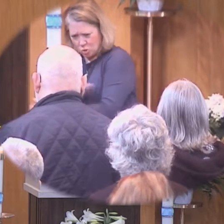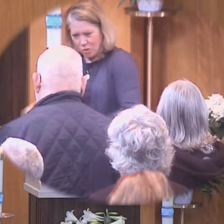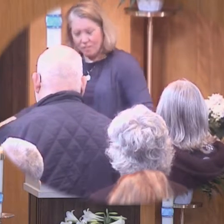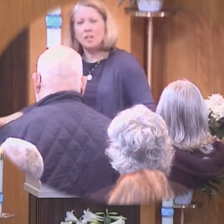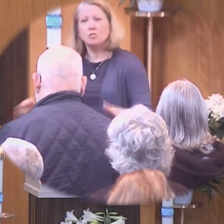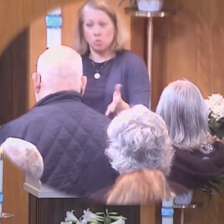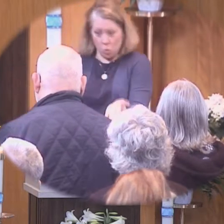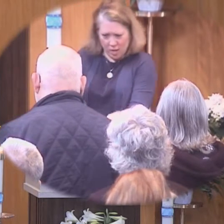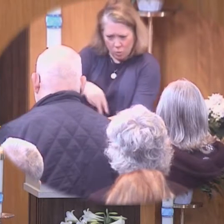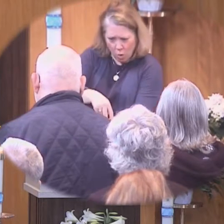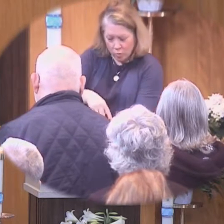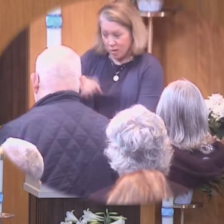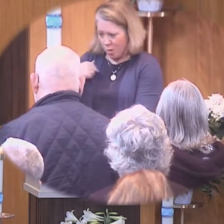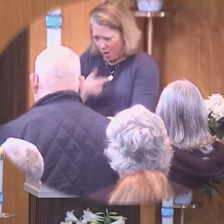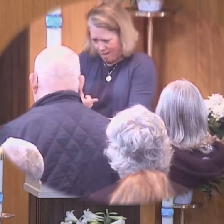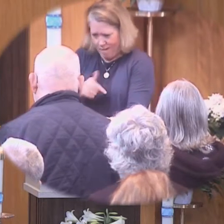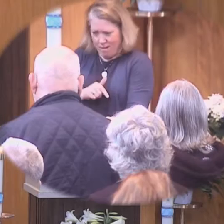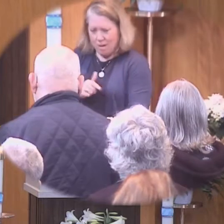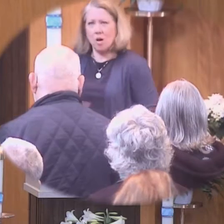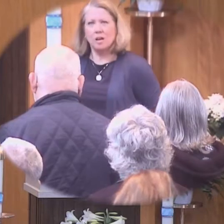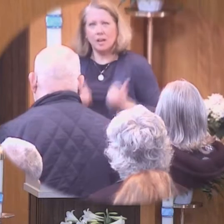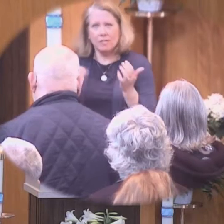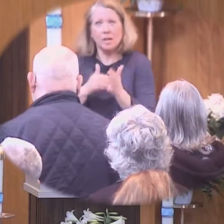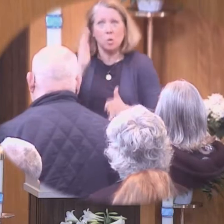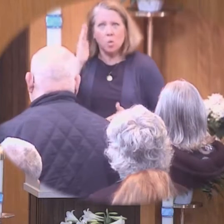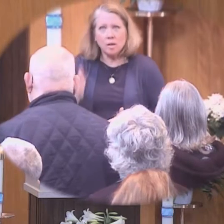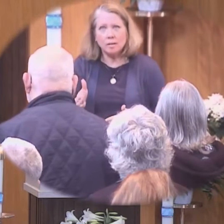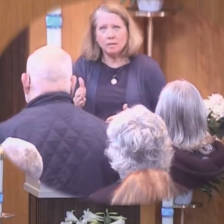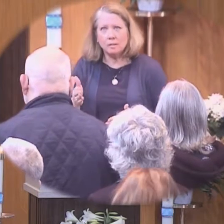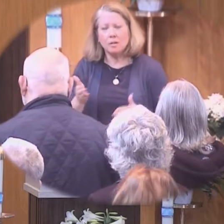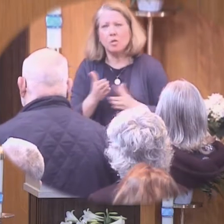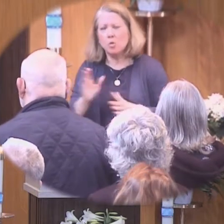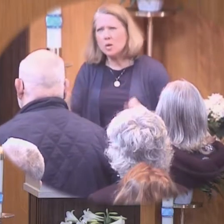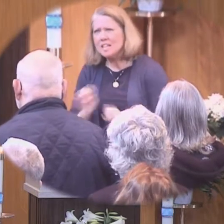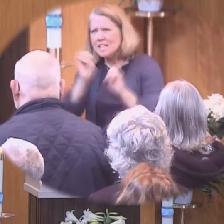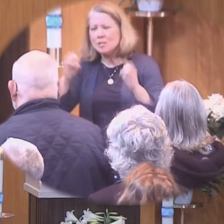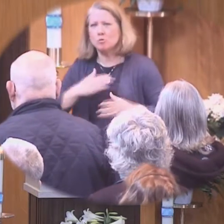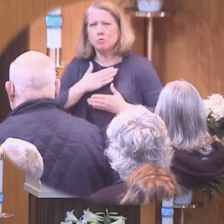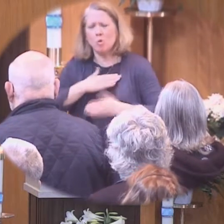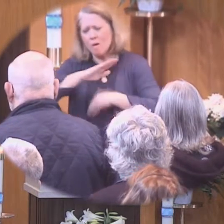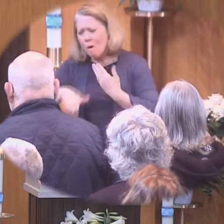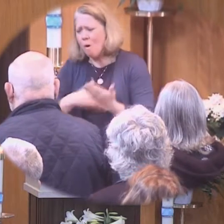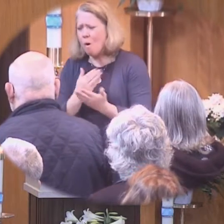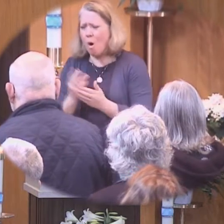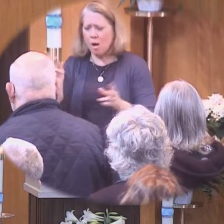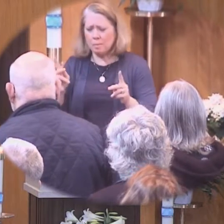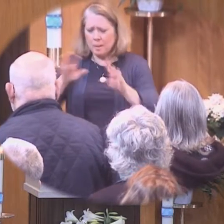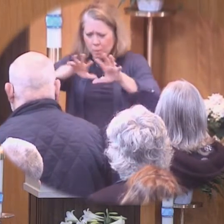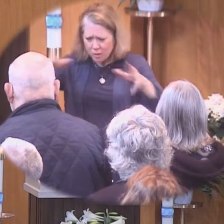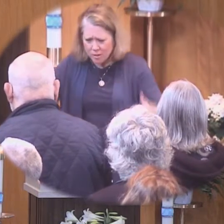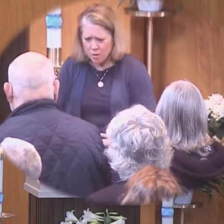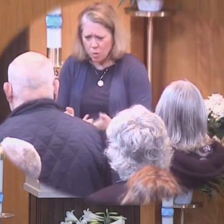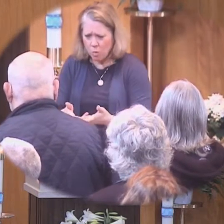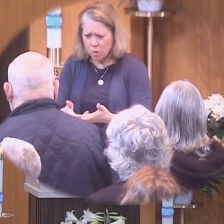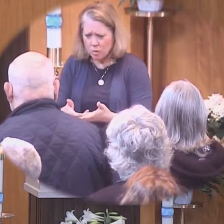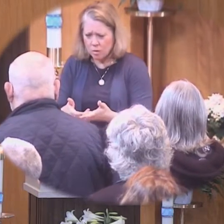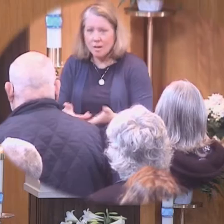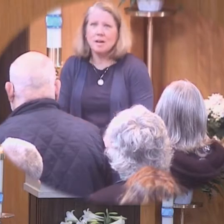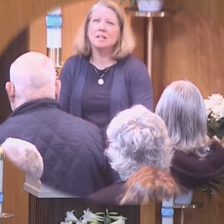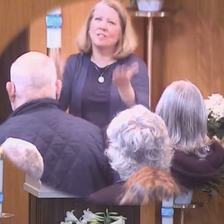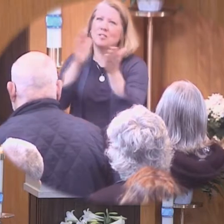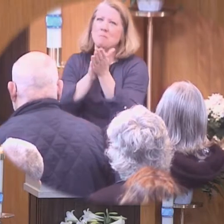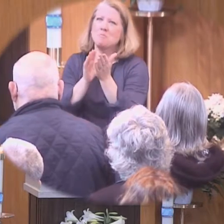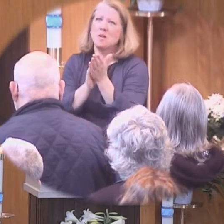life. Therefore, overcome with paschal joy, every land, every people exalts in your praise. And even the